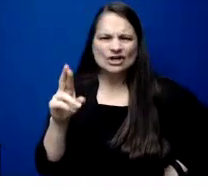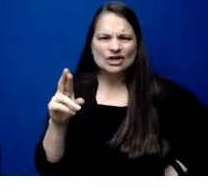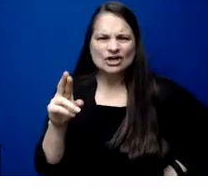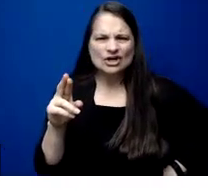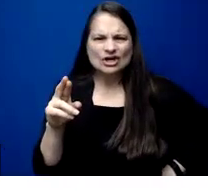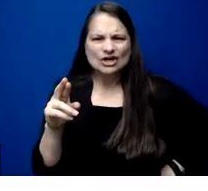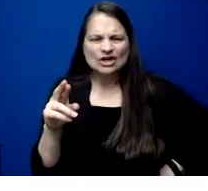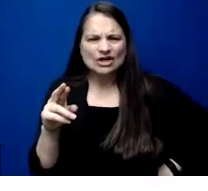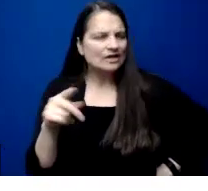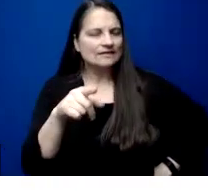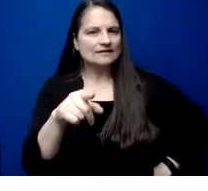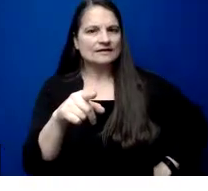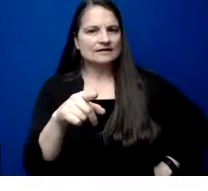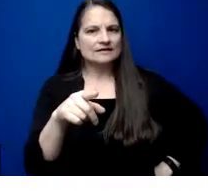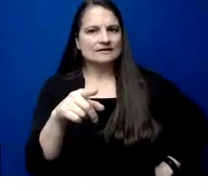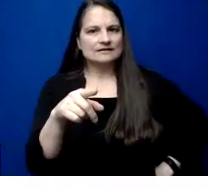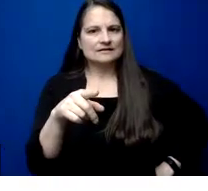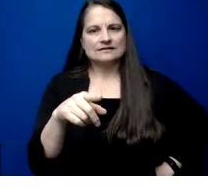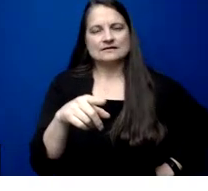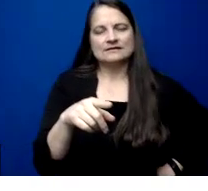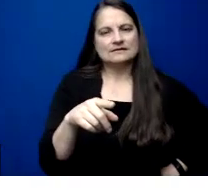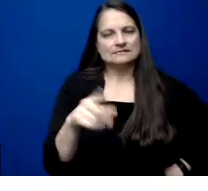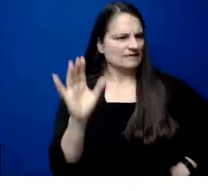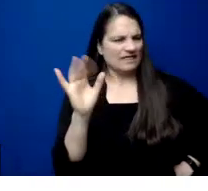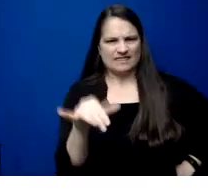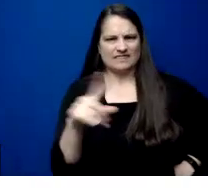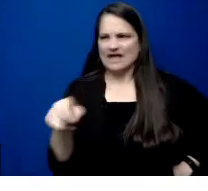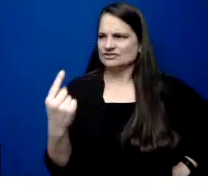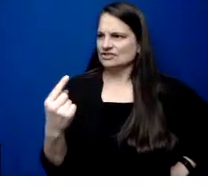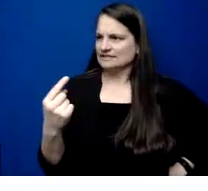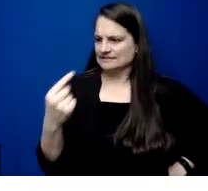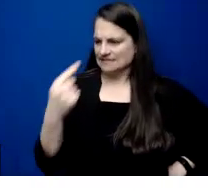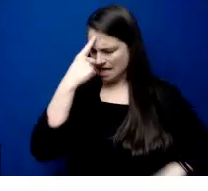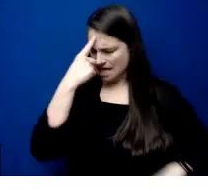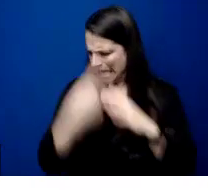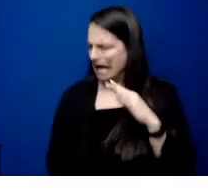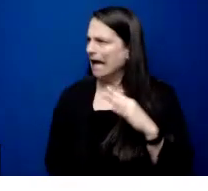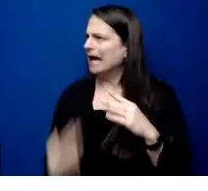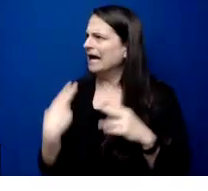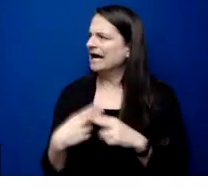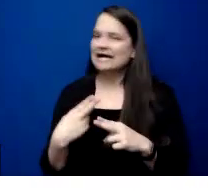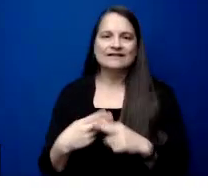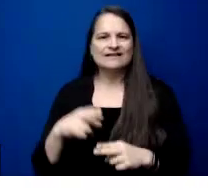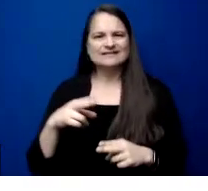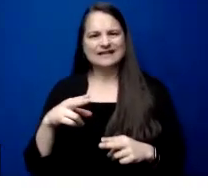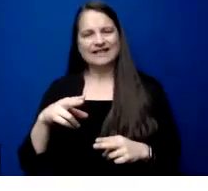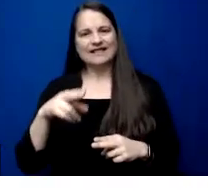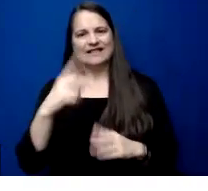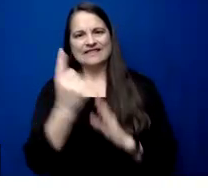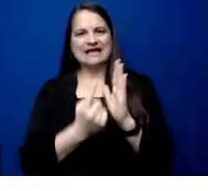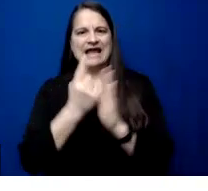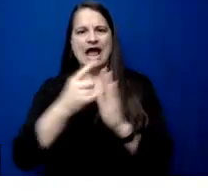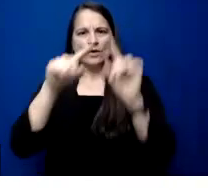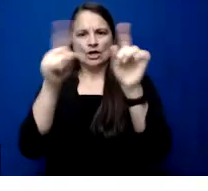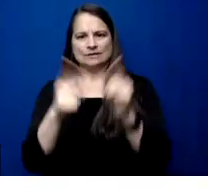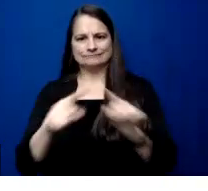timer? Oh, There's a name for that. that's just completely gone. Yeah, the hourglass. Yeah, Yeah.